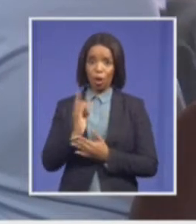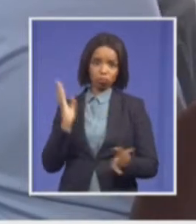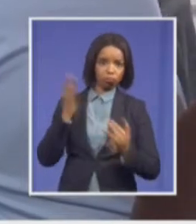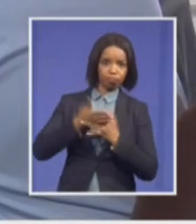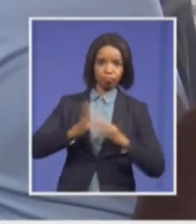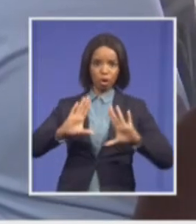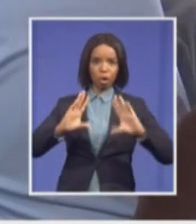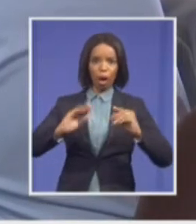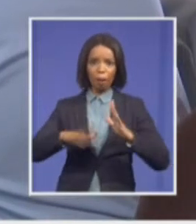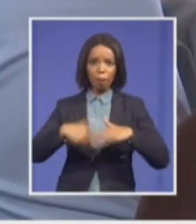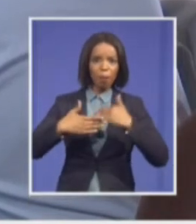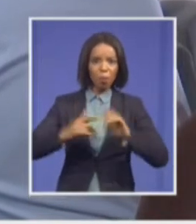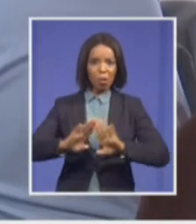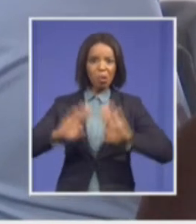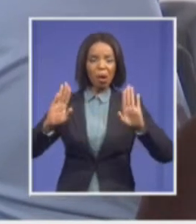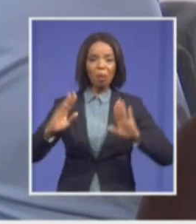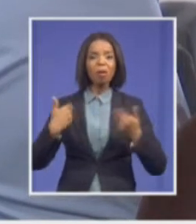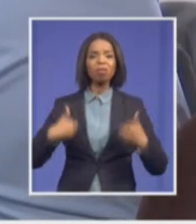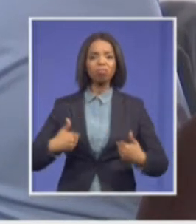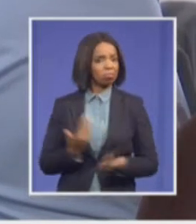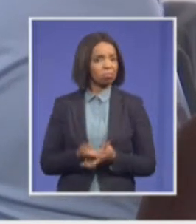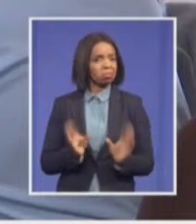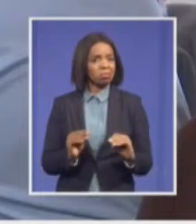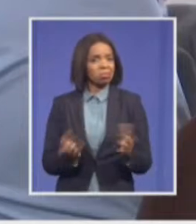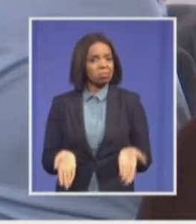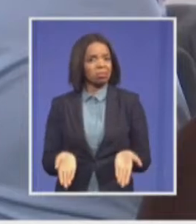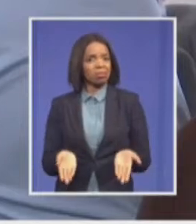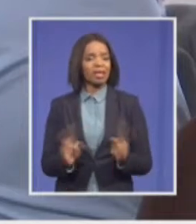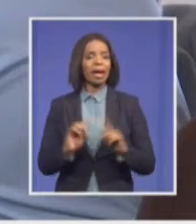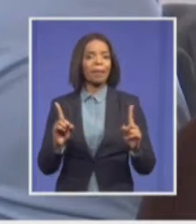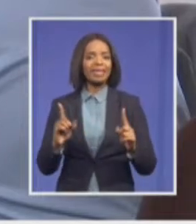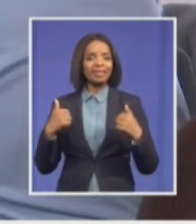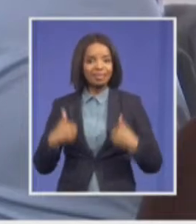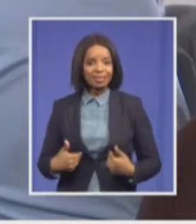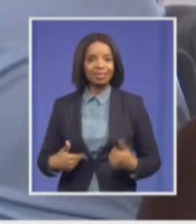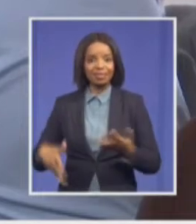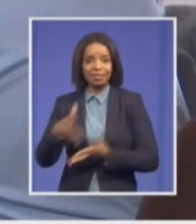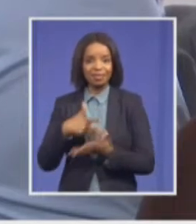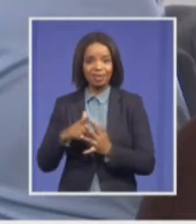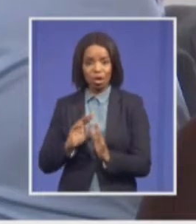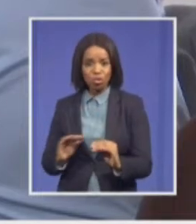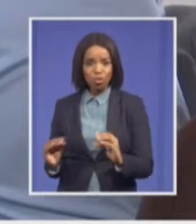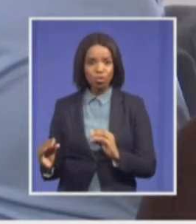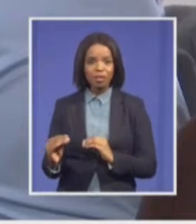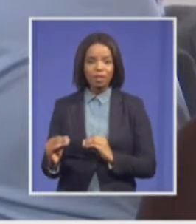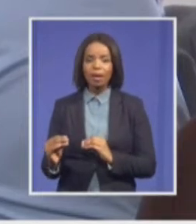when rumors do come up, I engage them for the purpose of pointing out their irrelevance.